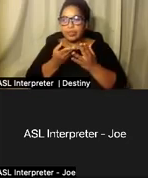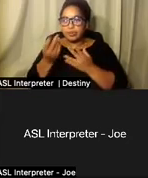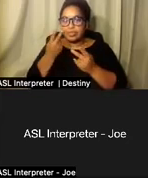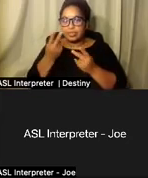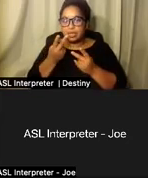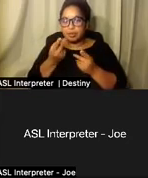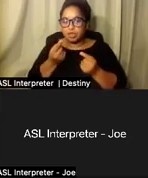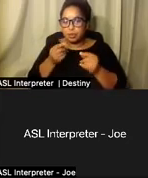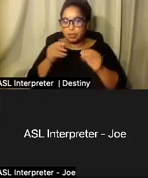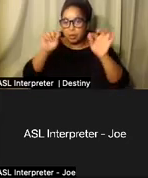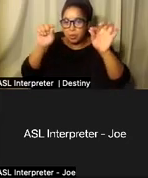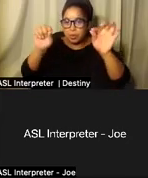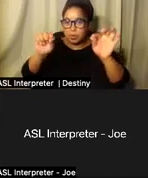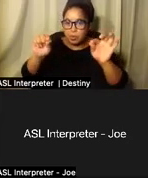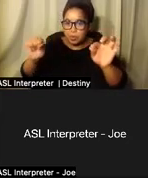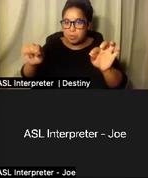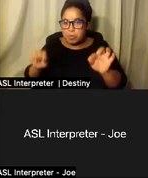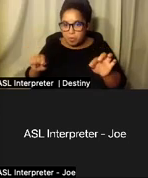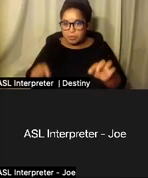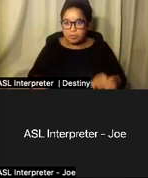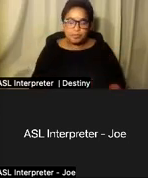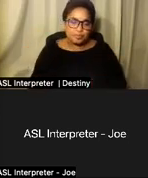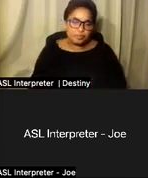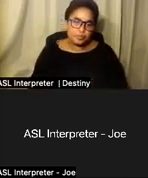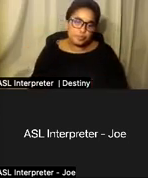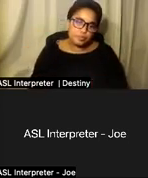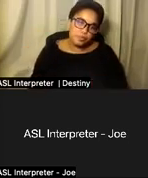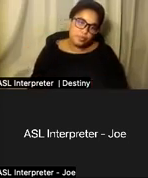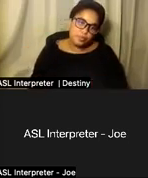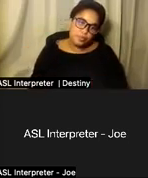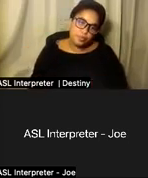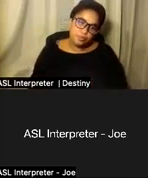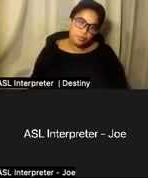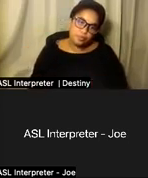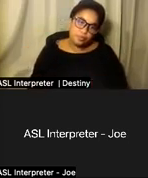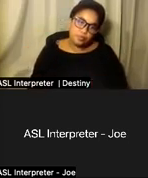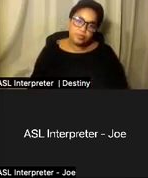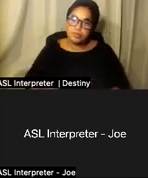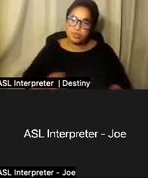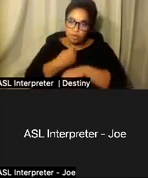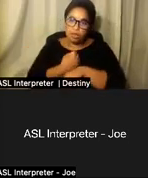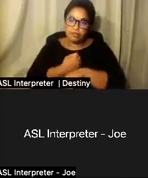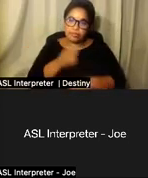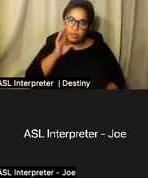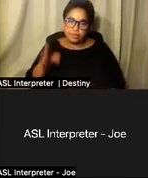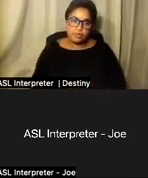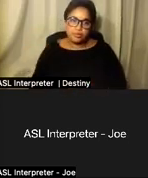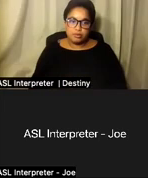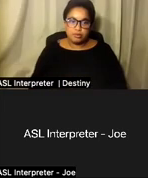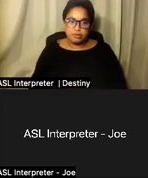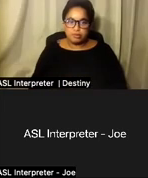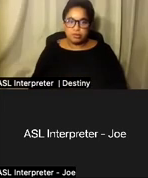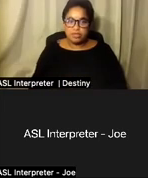slowly guide the wire into that maze design. And so that will lock into place. So it helps it prevent from like falling